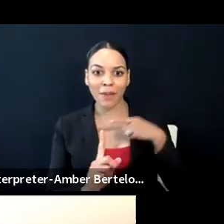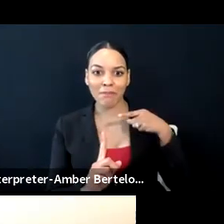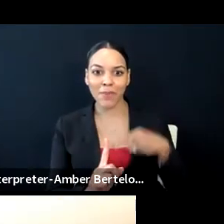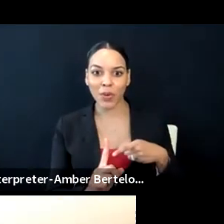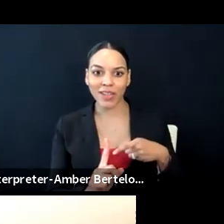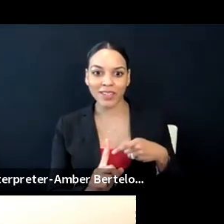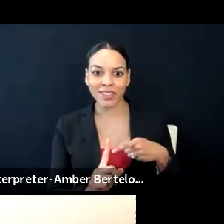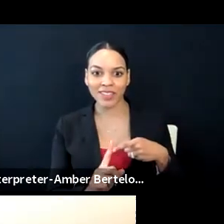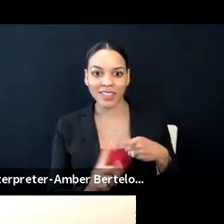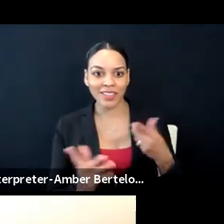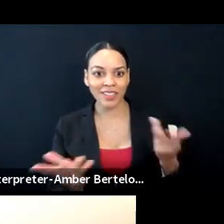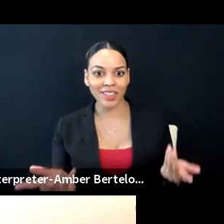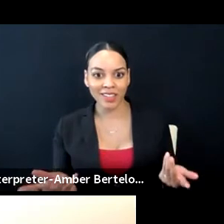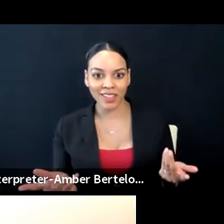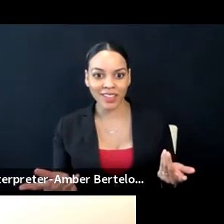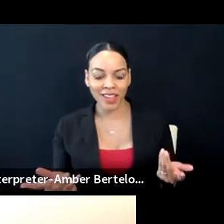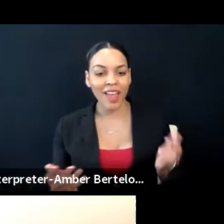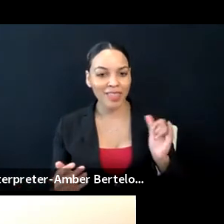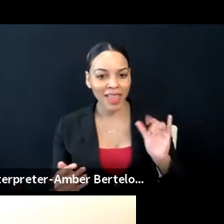Isn't this your experience, ladies?